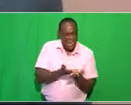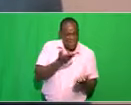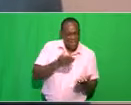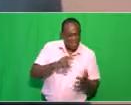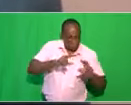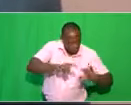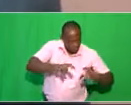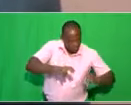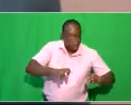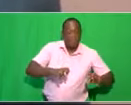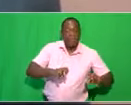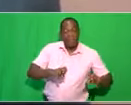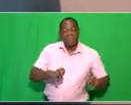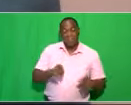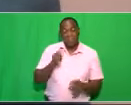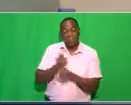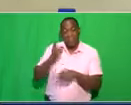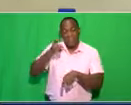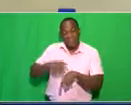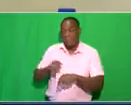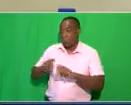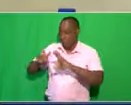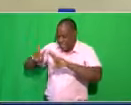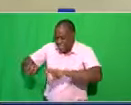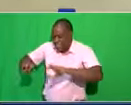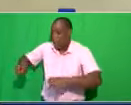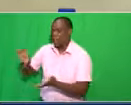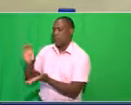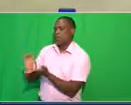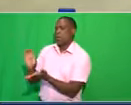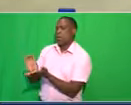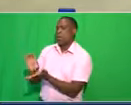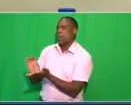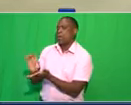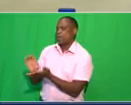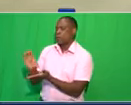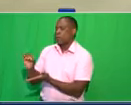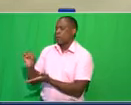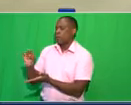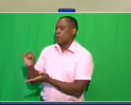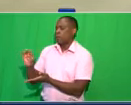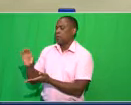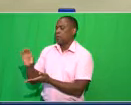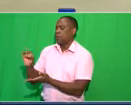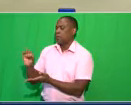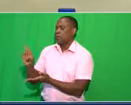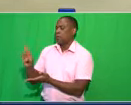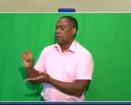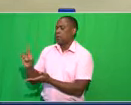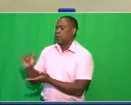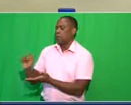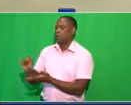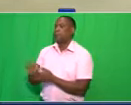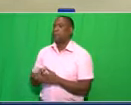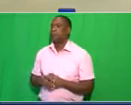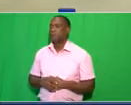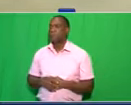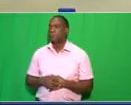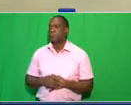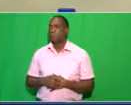agreement. Thank you, Mr. Rochford. And we do have a question for Dr. Aline. What